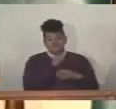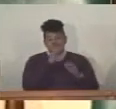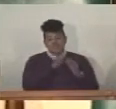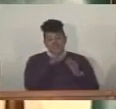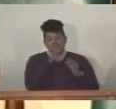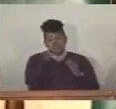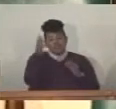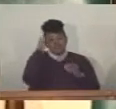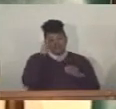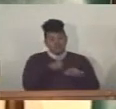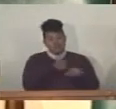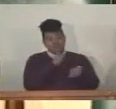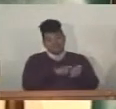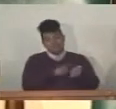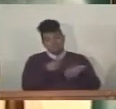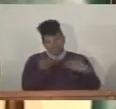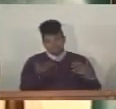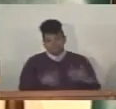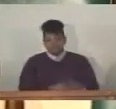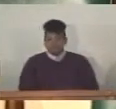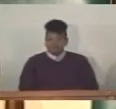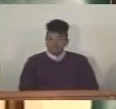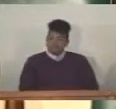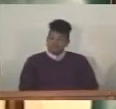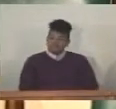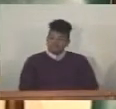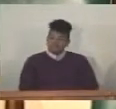delayed for some time.